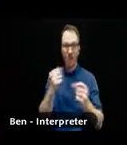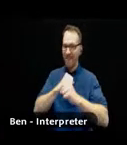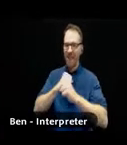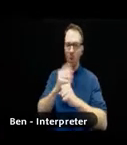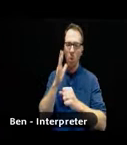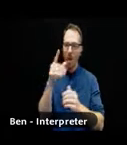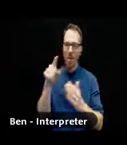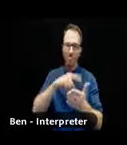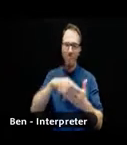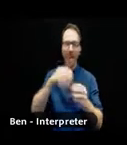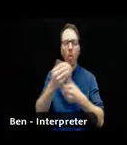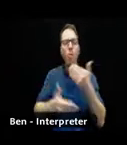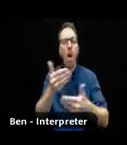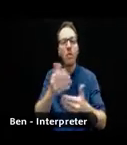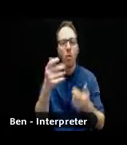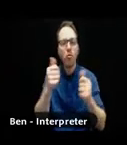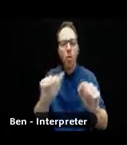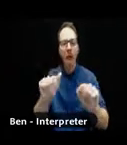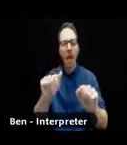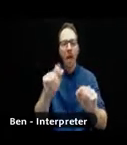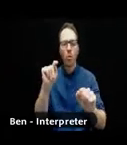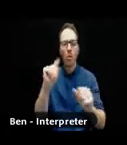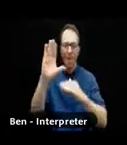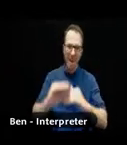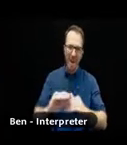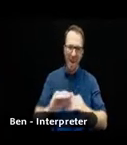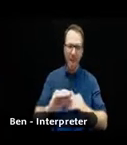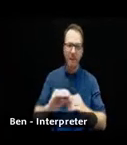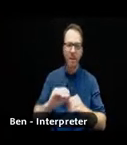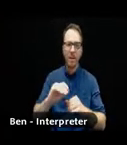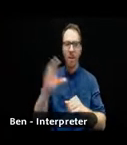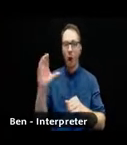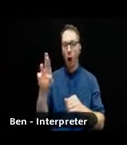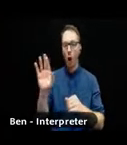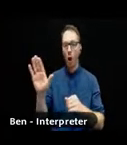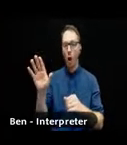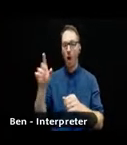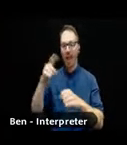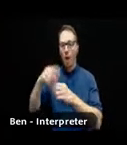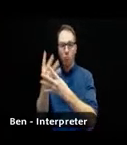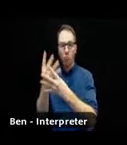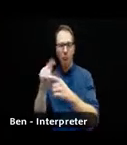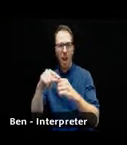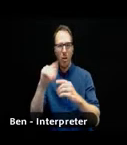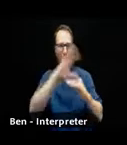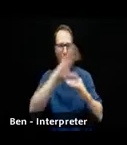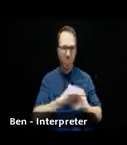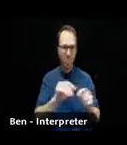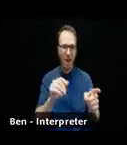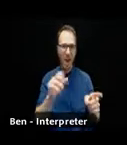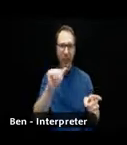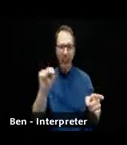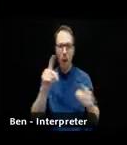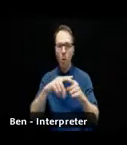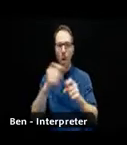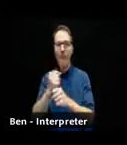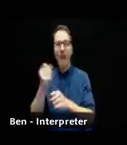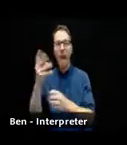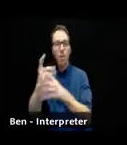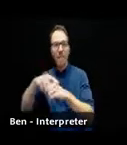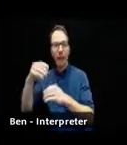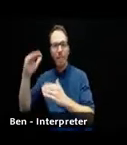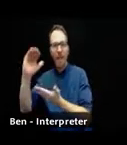in the process of, you know, trying to minimize the amount of time Connor spent in prison. And instead, what we got in that restorative justice process